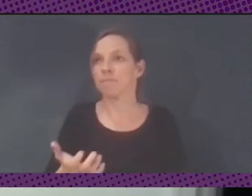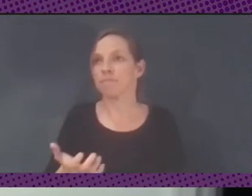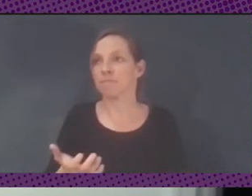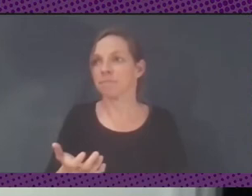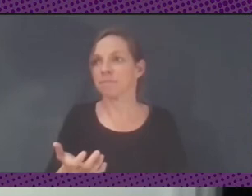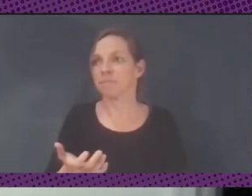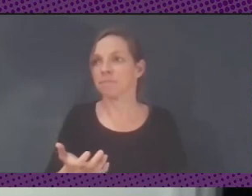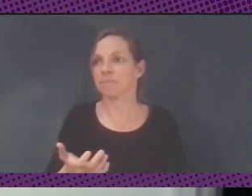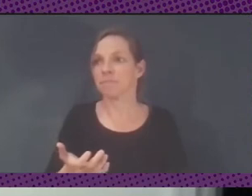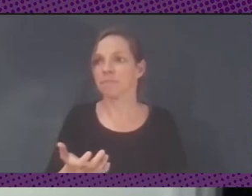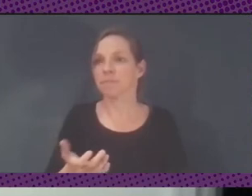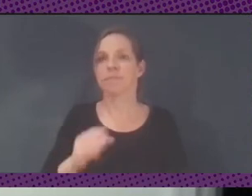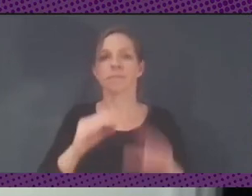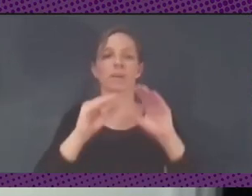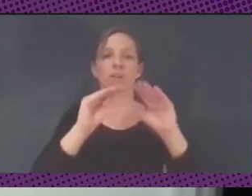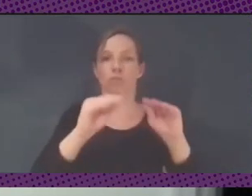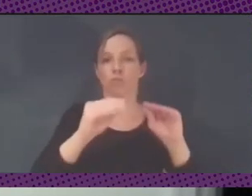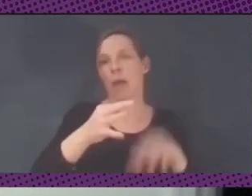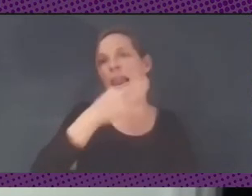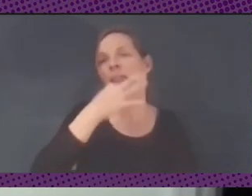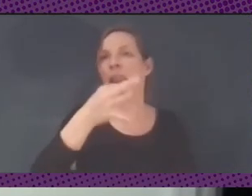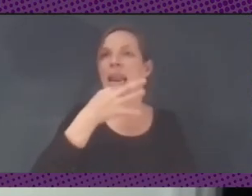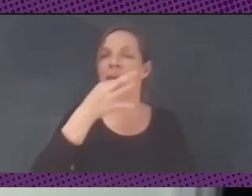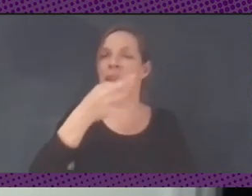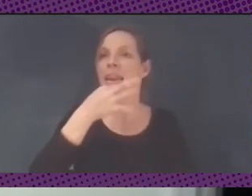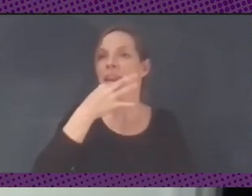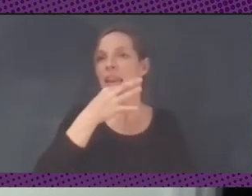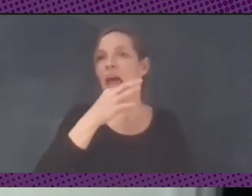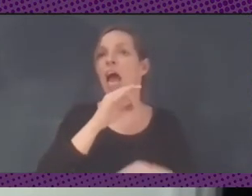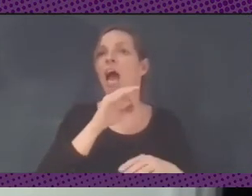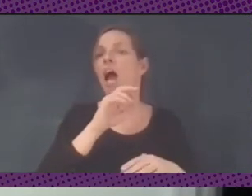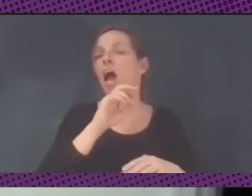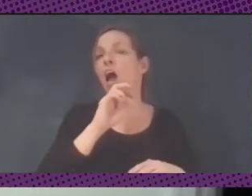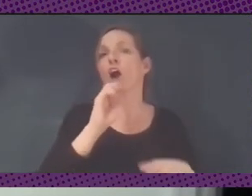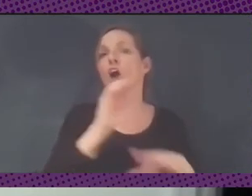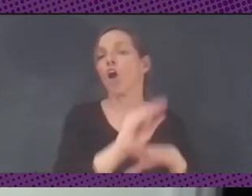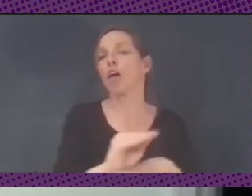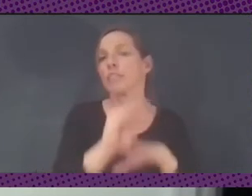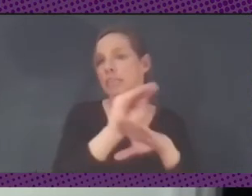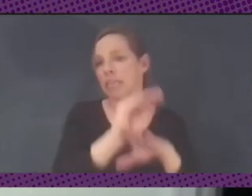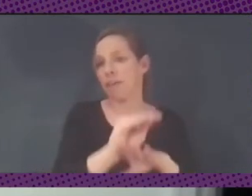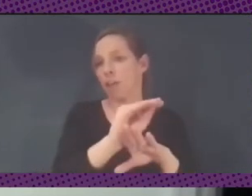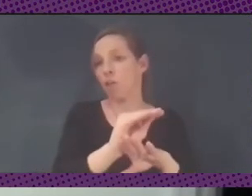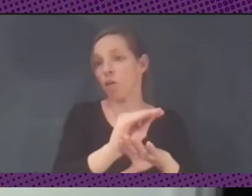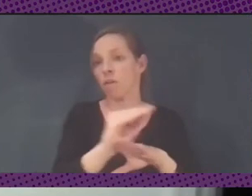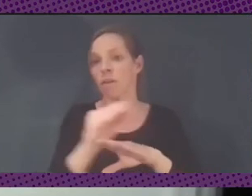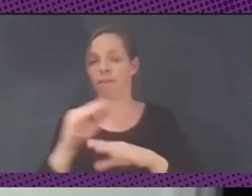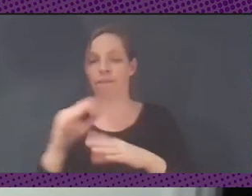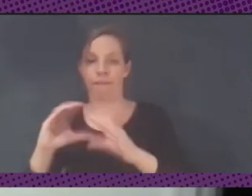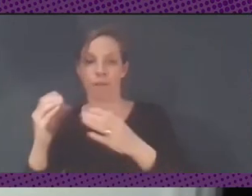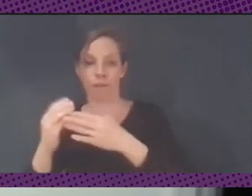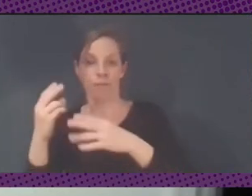from progressive politics. Now we have a young sort of hipster